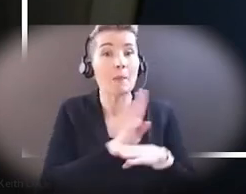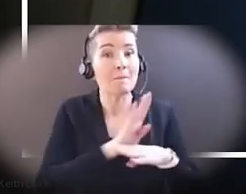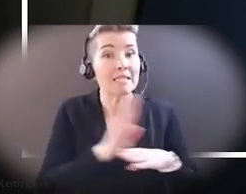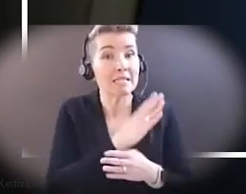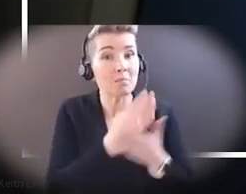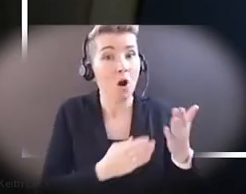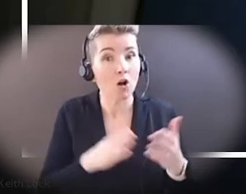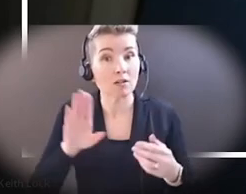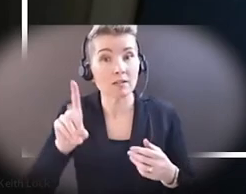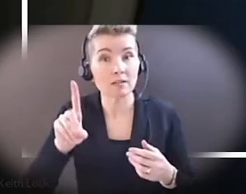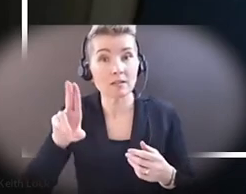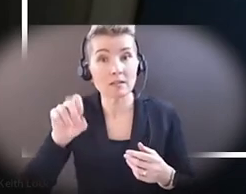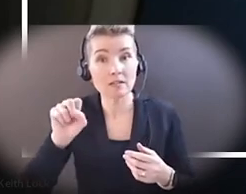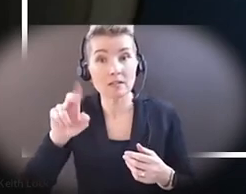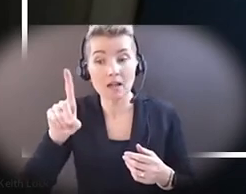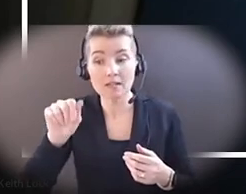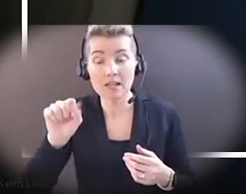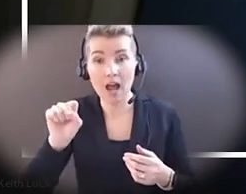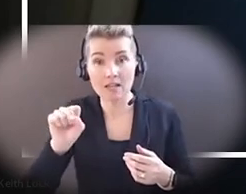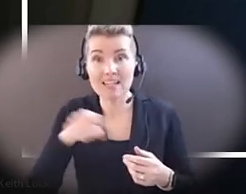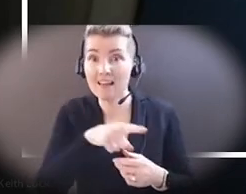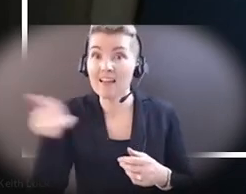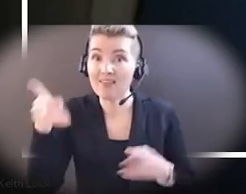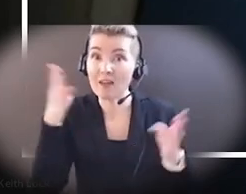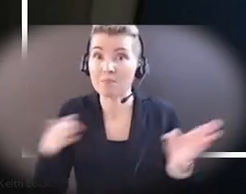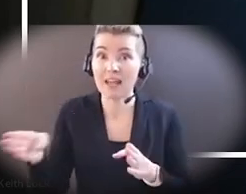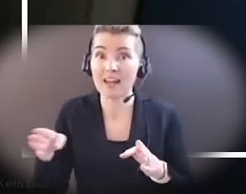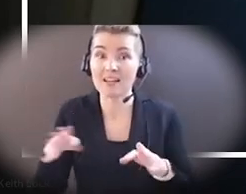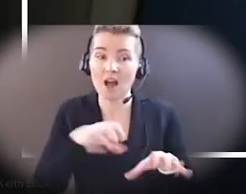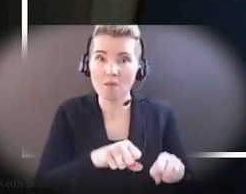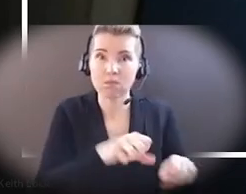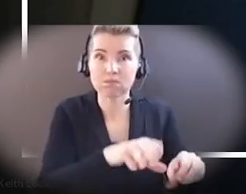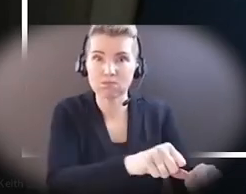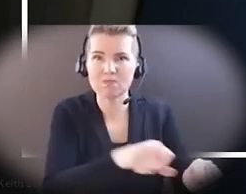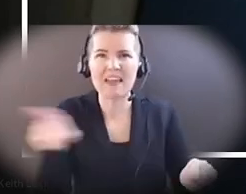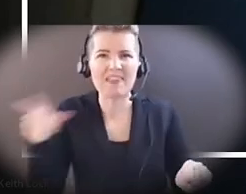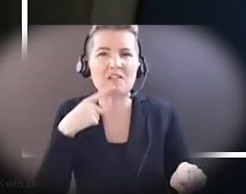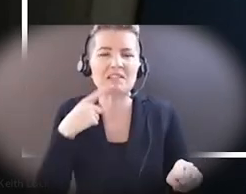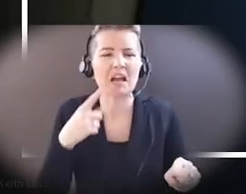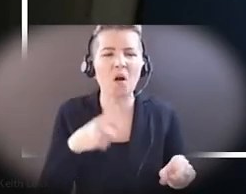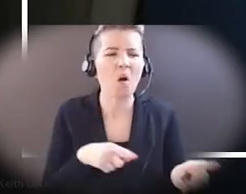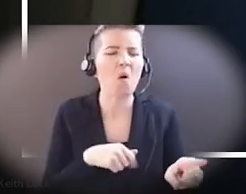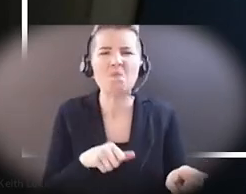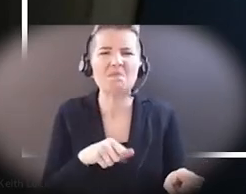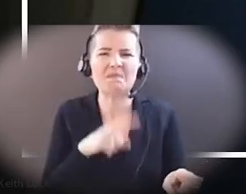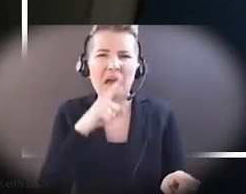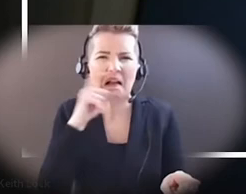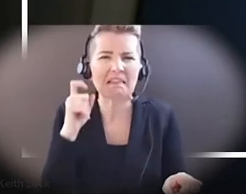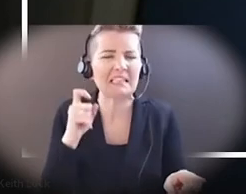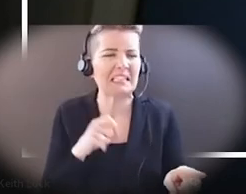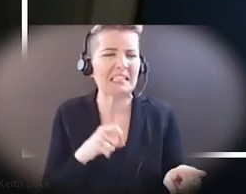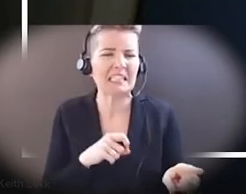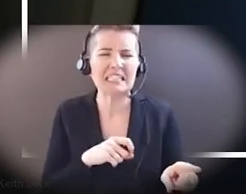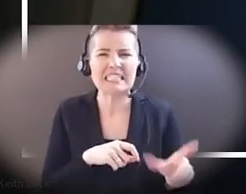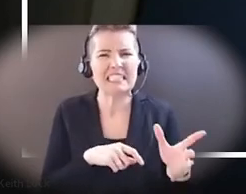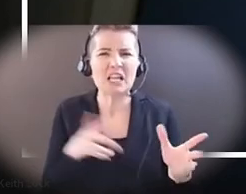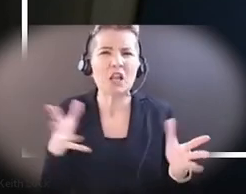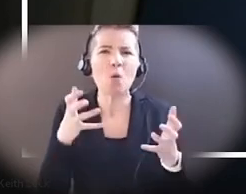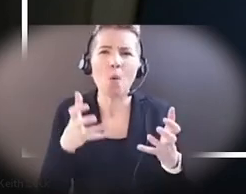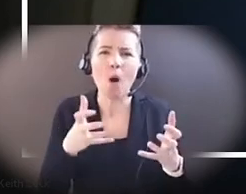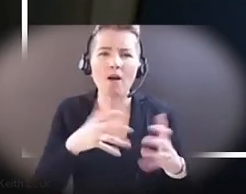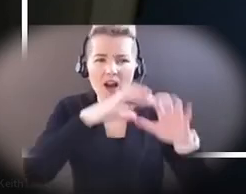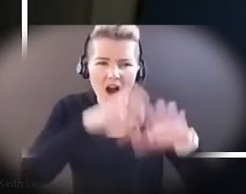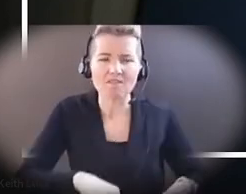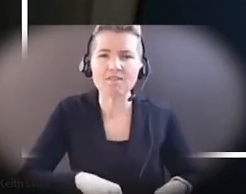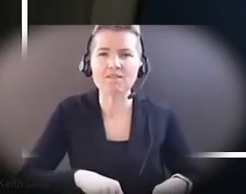Dundas. And that was the plan. And that's when they said it was an eyesore, and these developers wanted to make a parking lot for